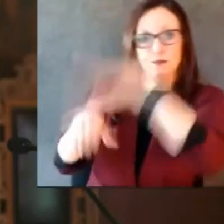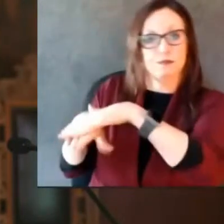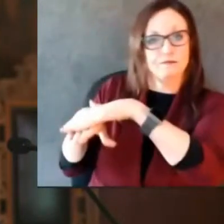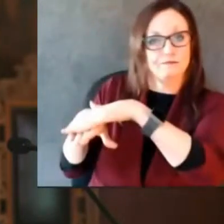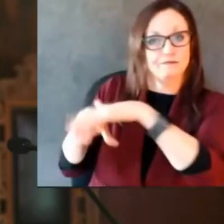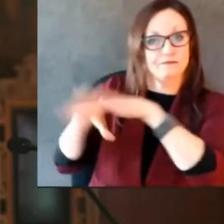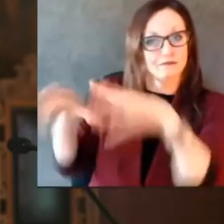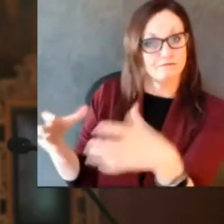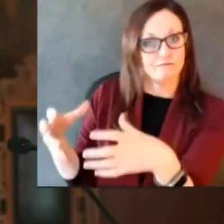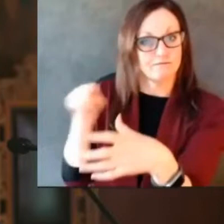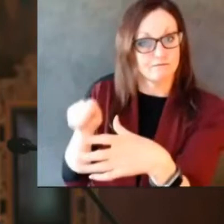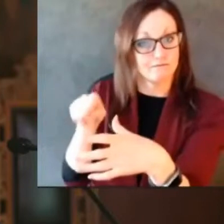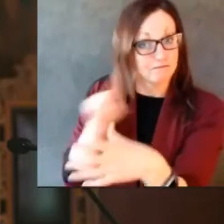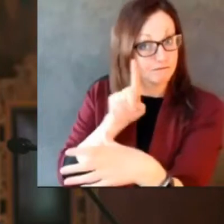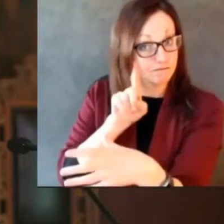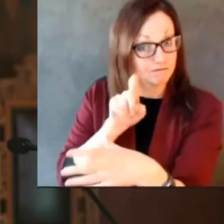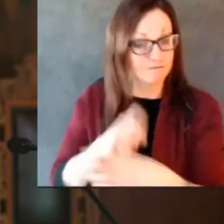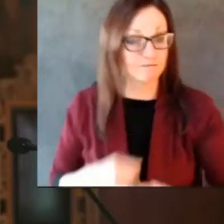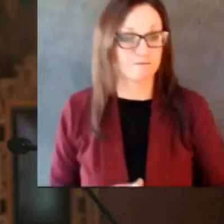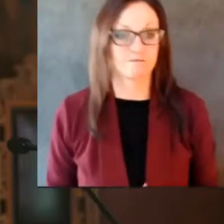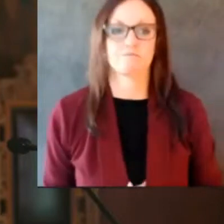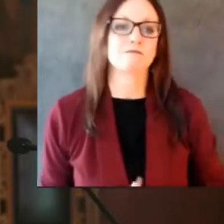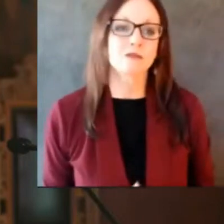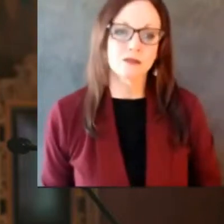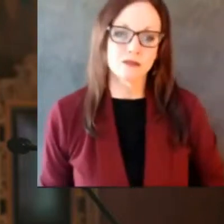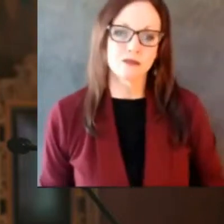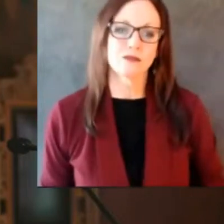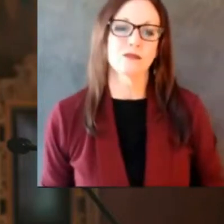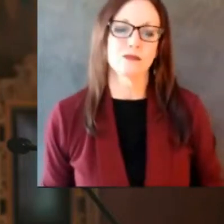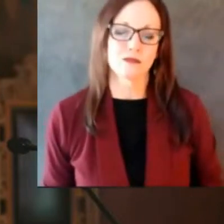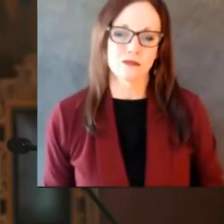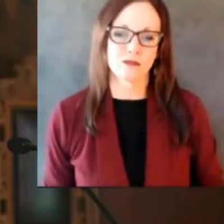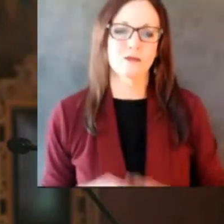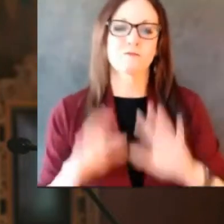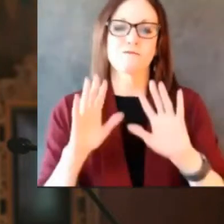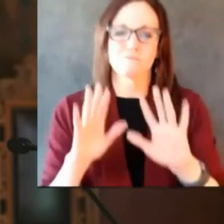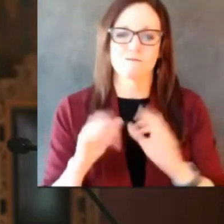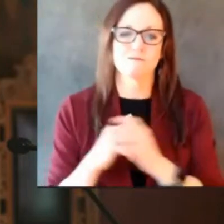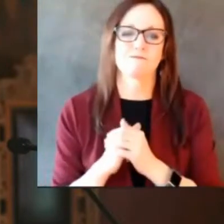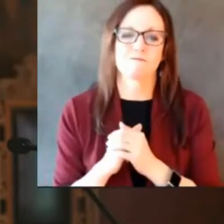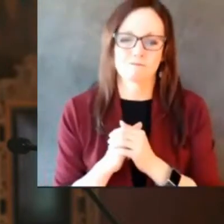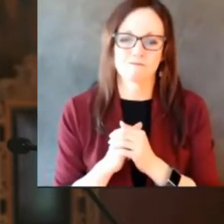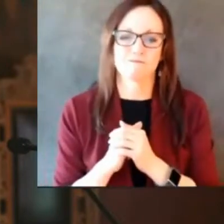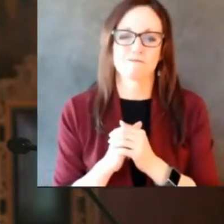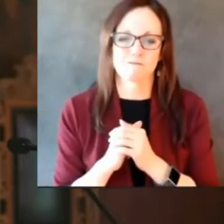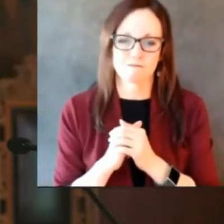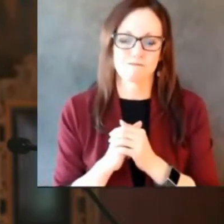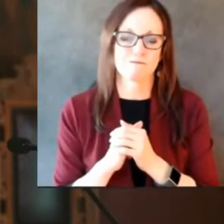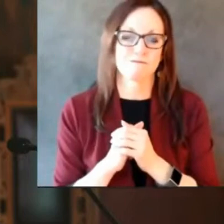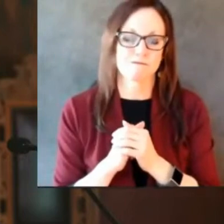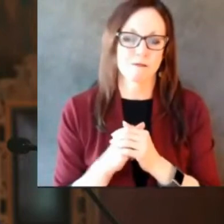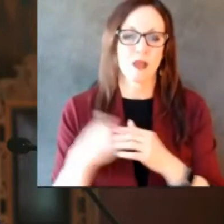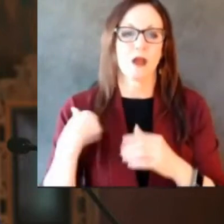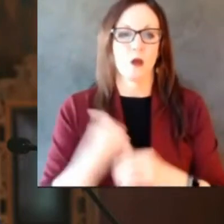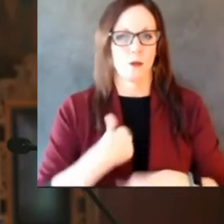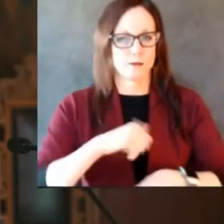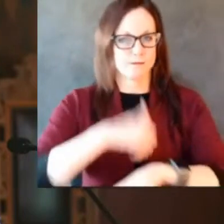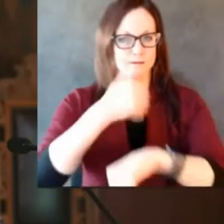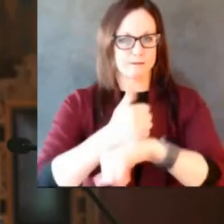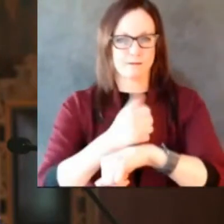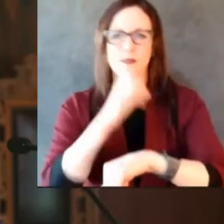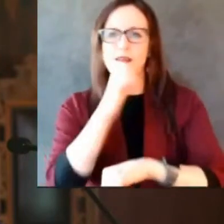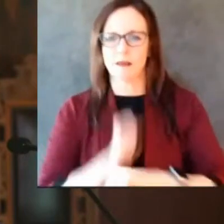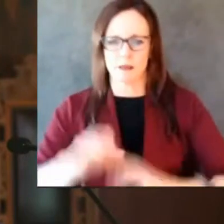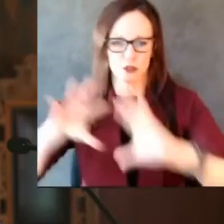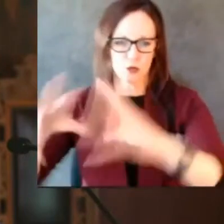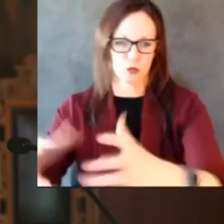vaccination getting a bit slower is the rapid pace which we've had up until this point. And it's been